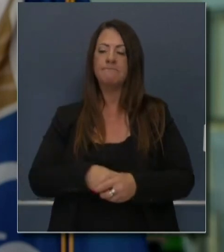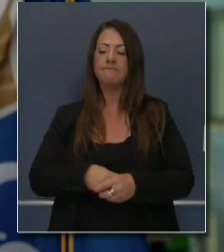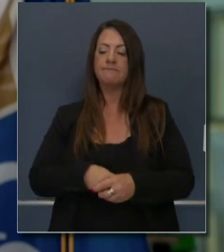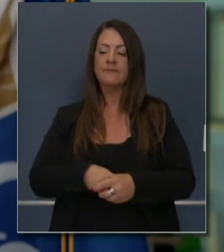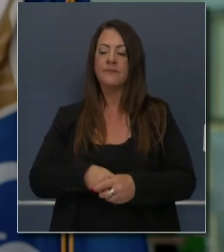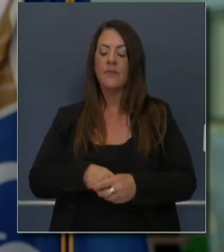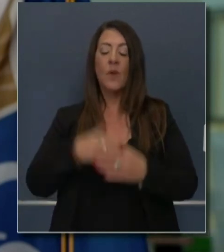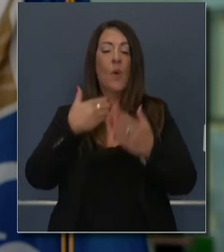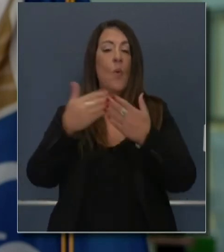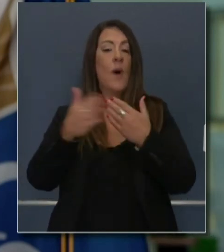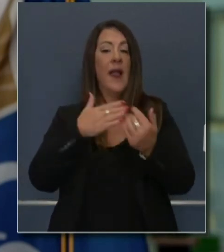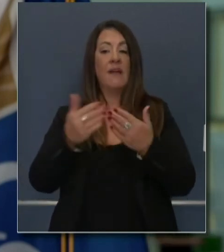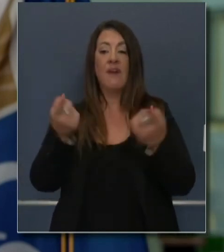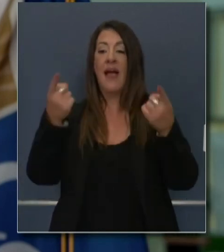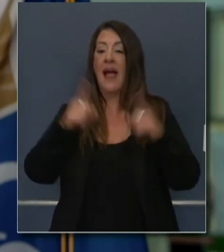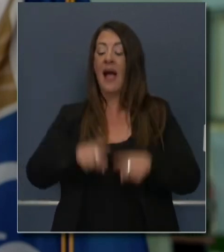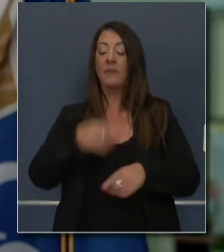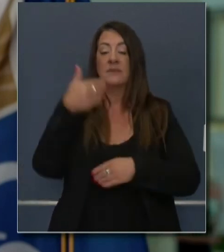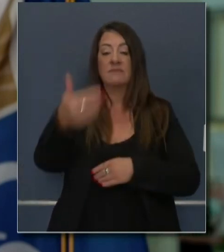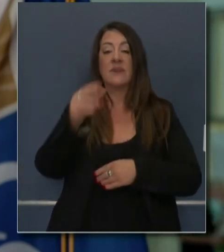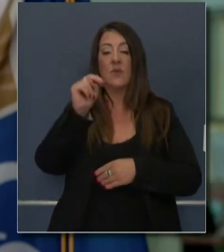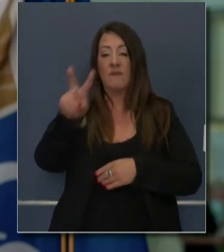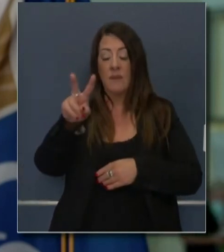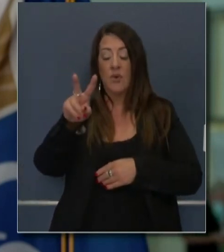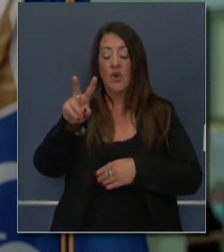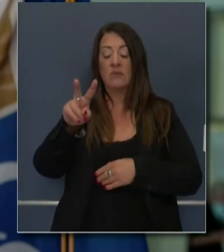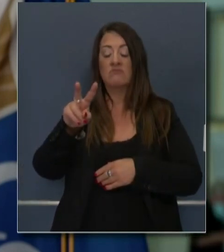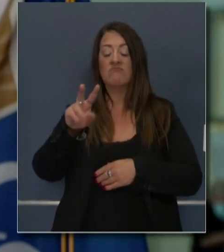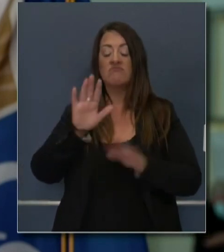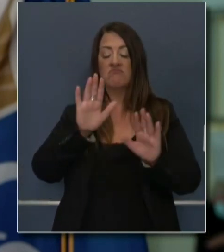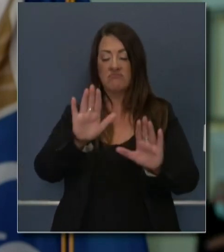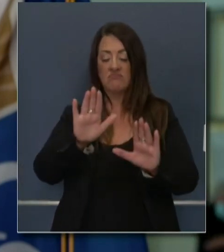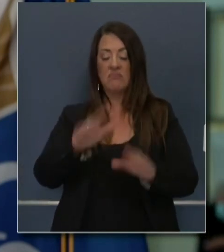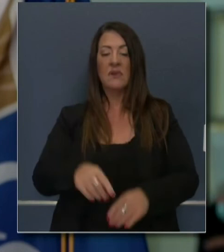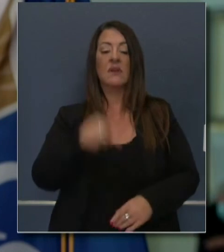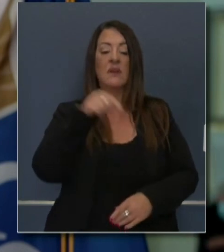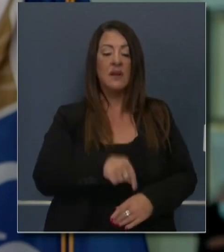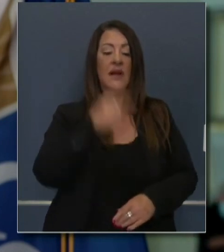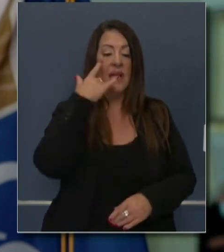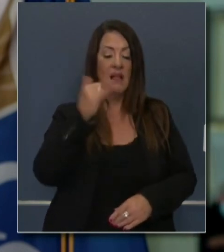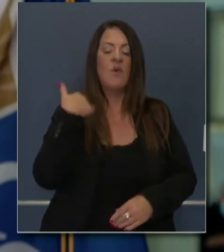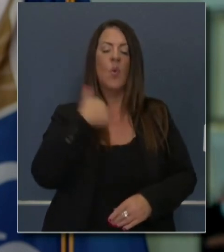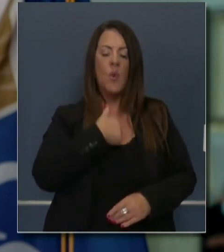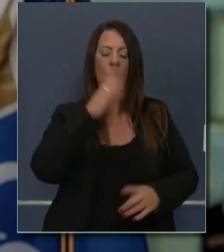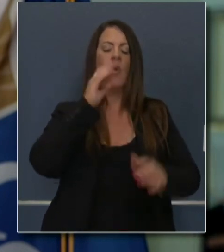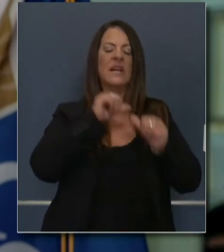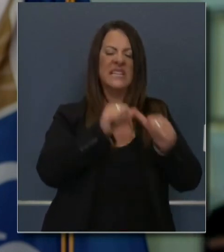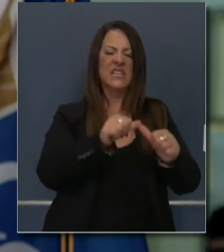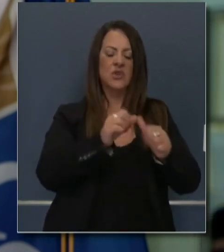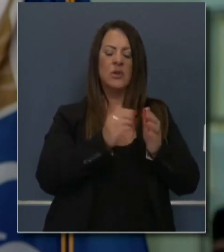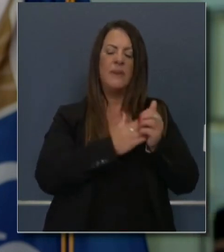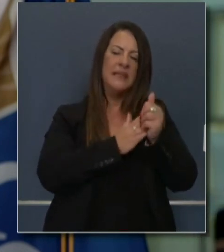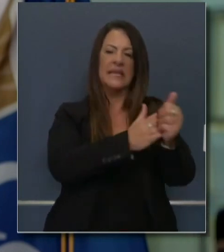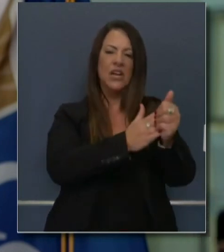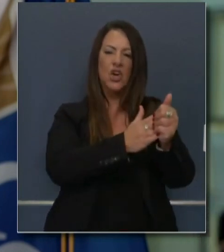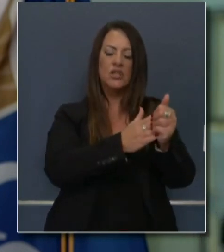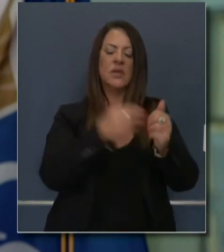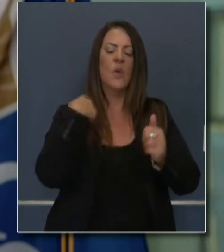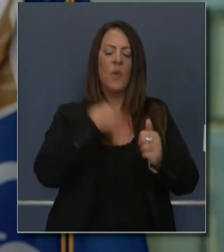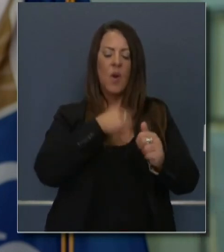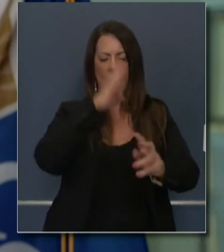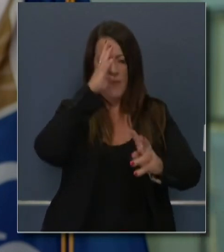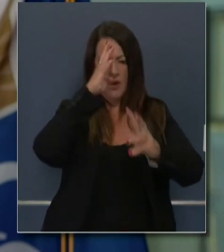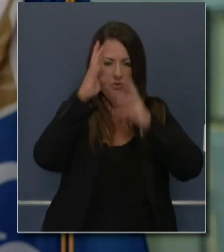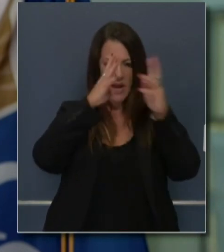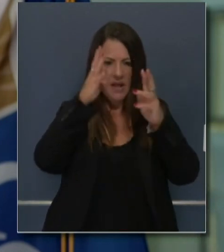whatever happens in November, California will continue to lead, and we will be creative and work with,